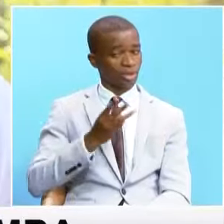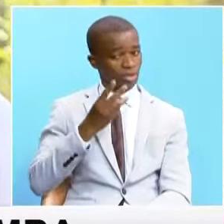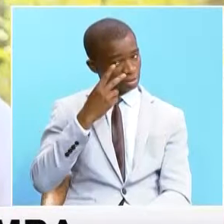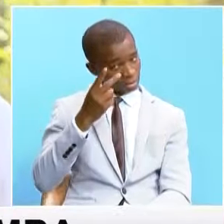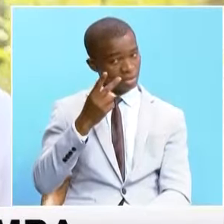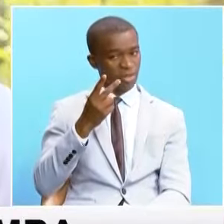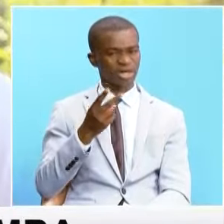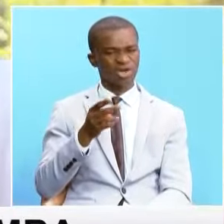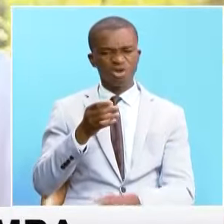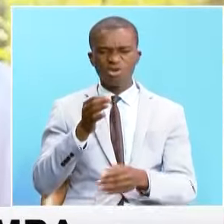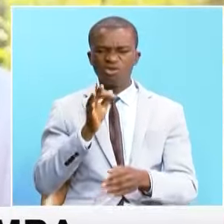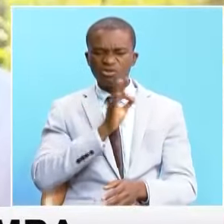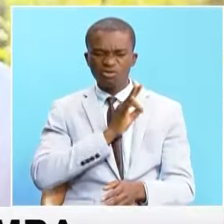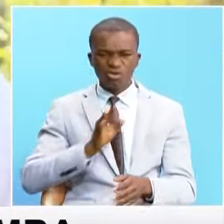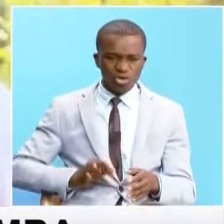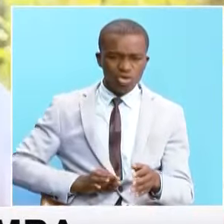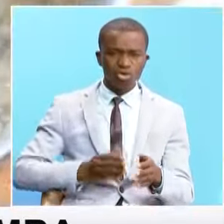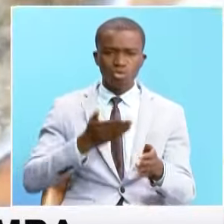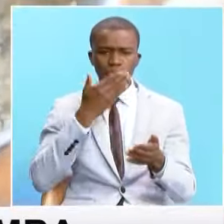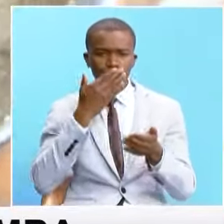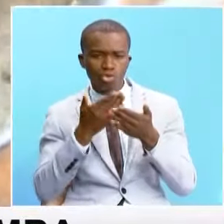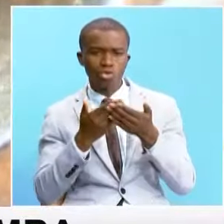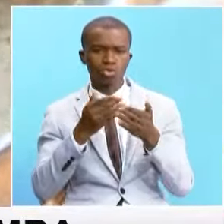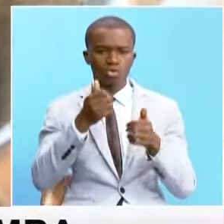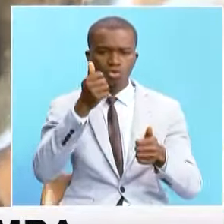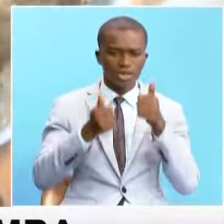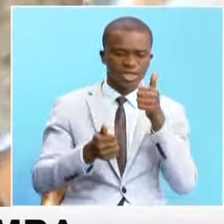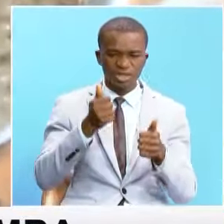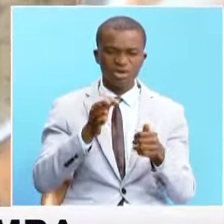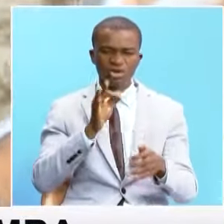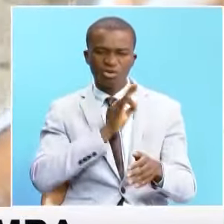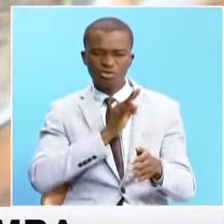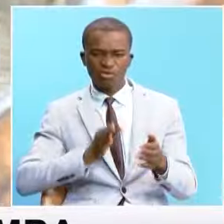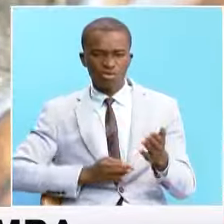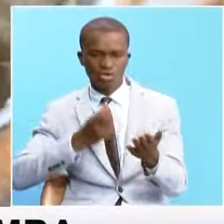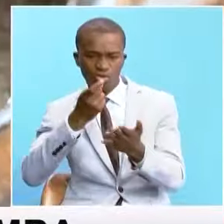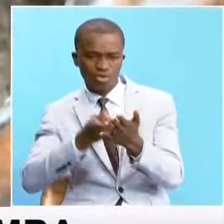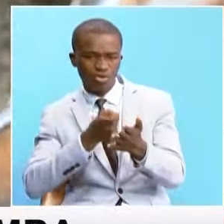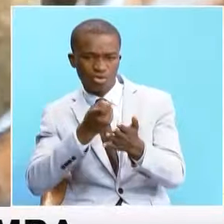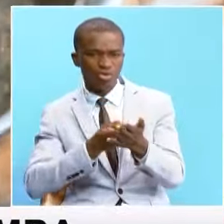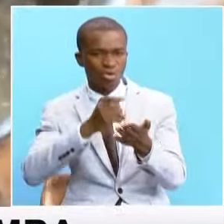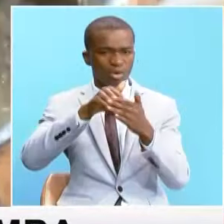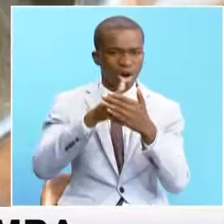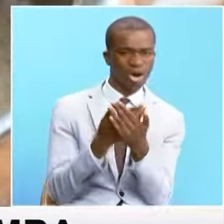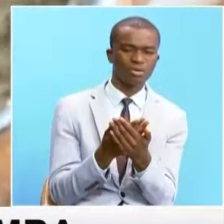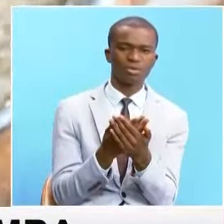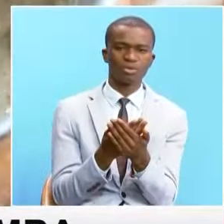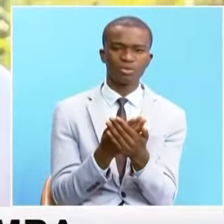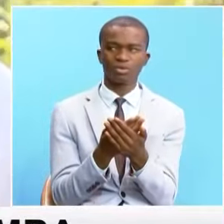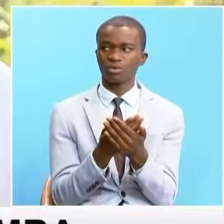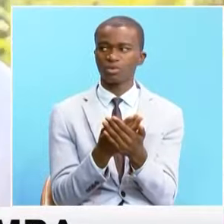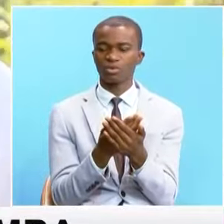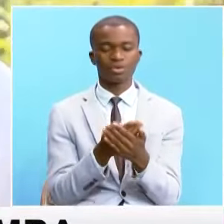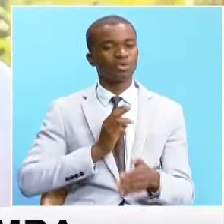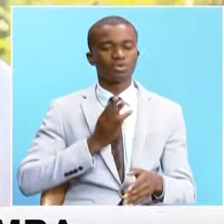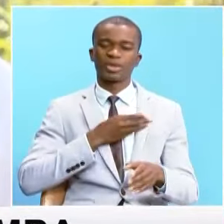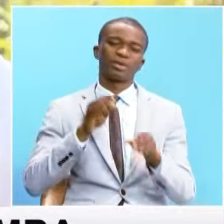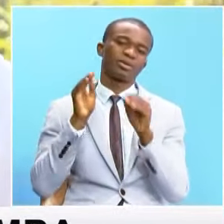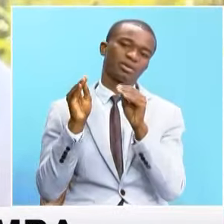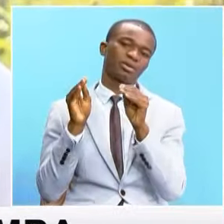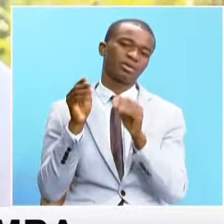be brought and which we identified and how are they prepared so that they suit and be consumed, looking